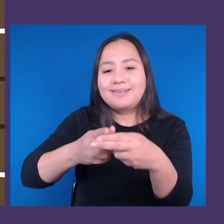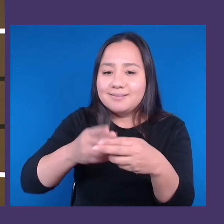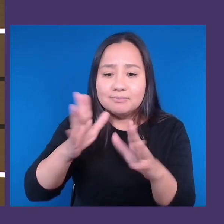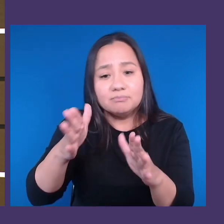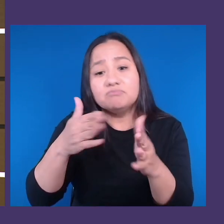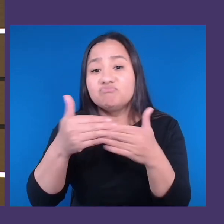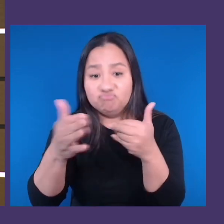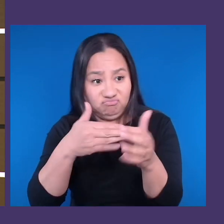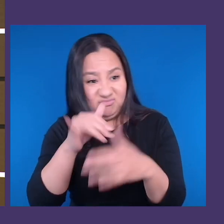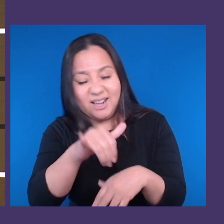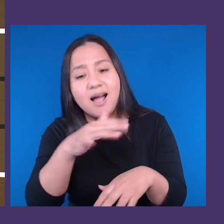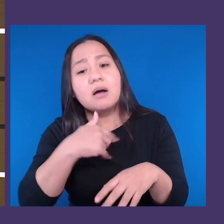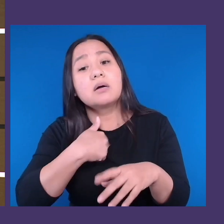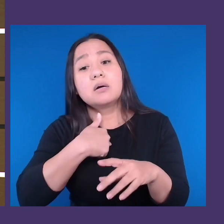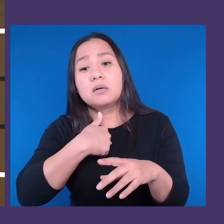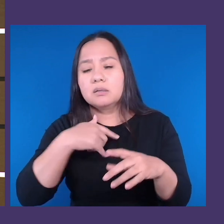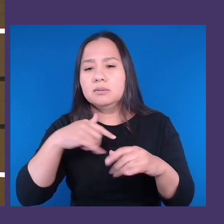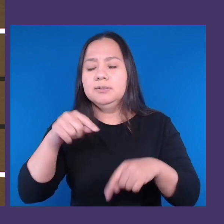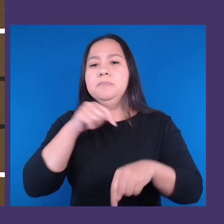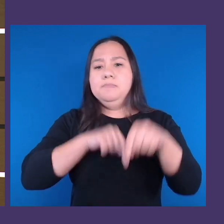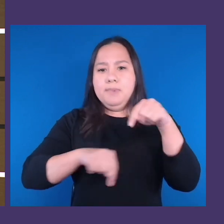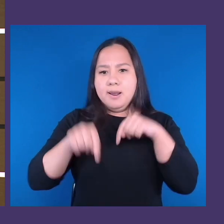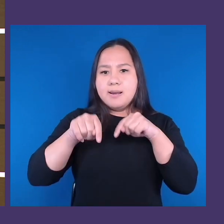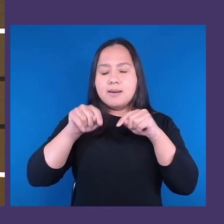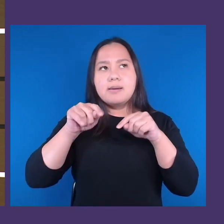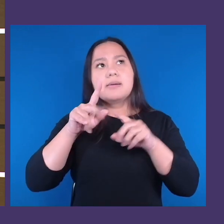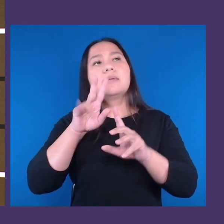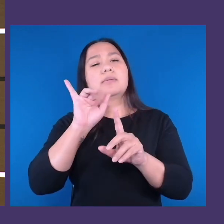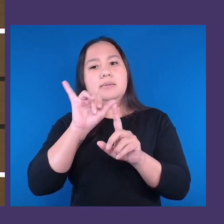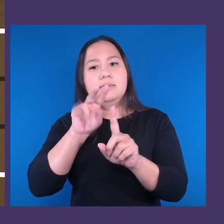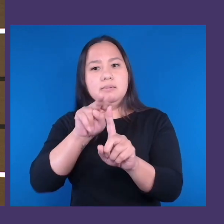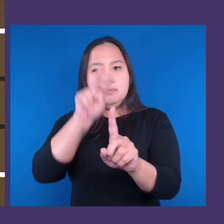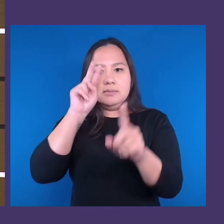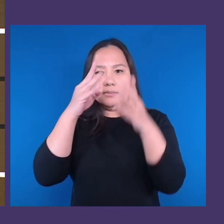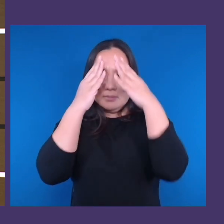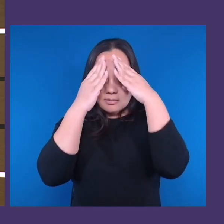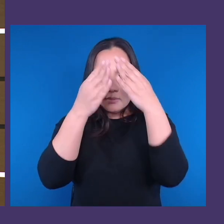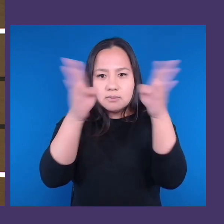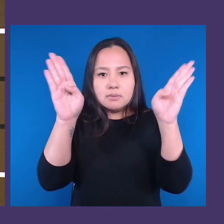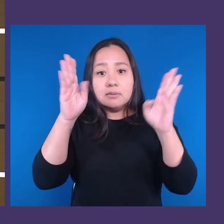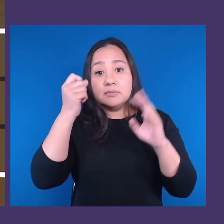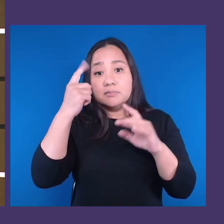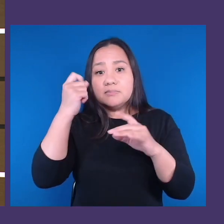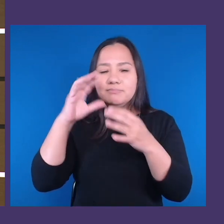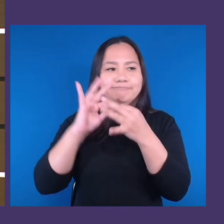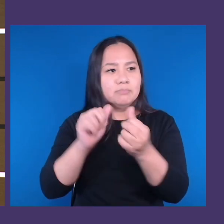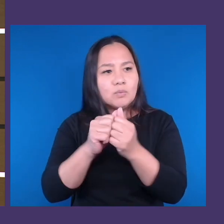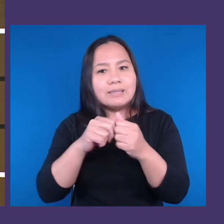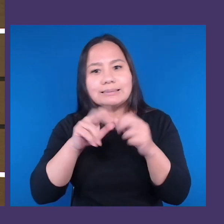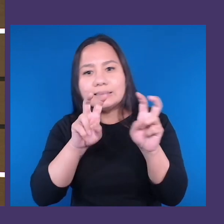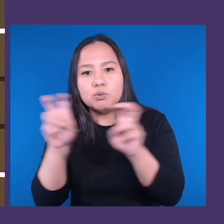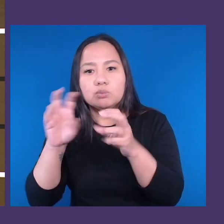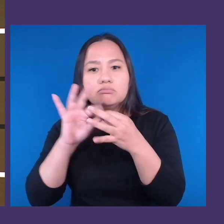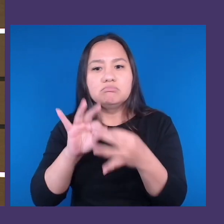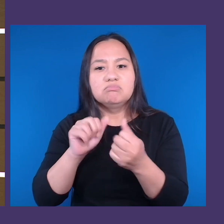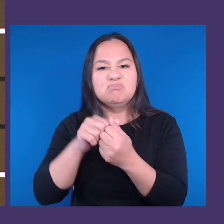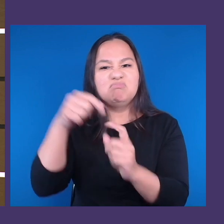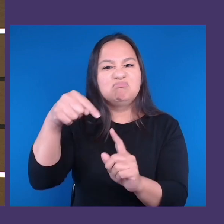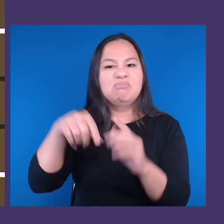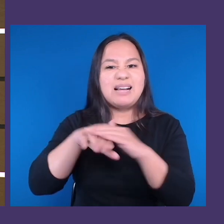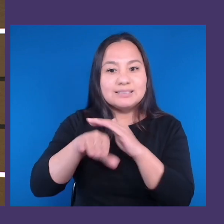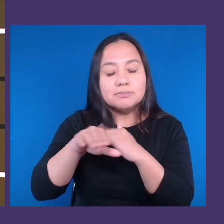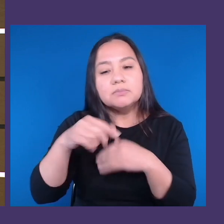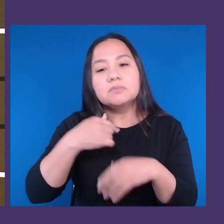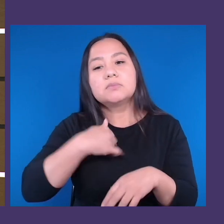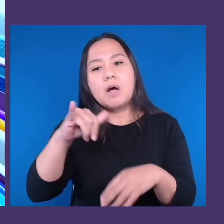and think more broadly, and especially about issues around accessibility, I still also see so many causes